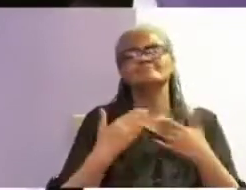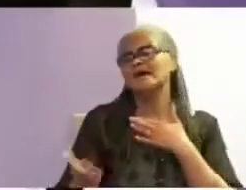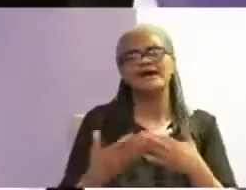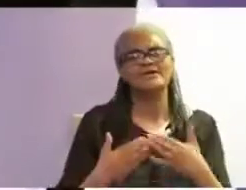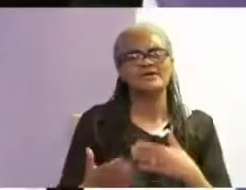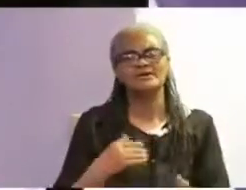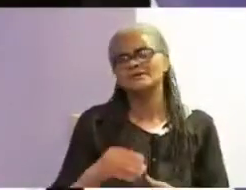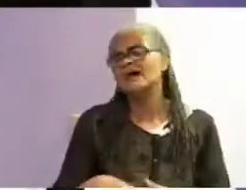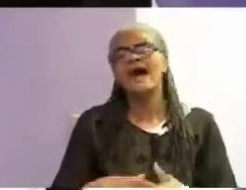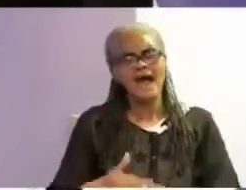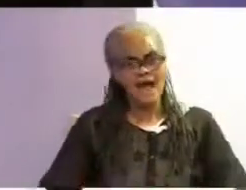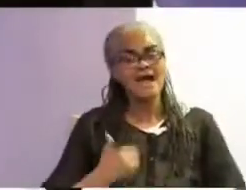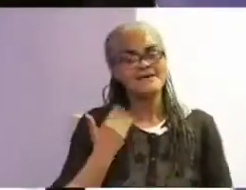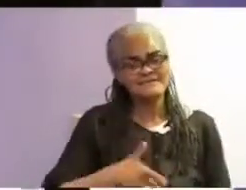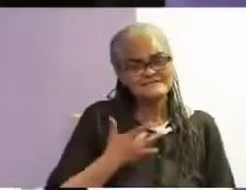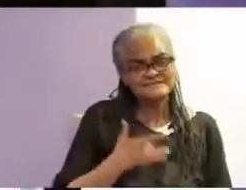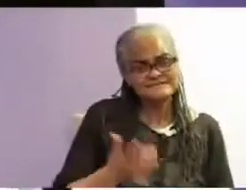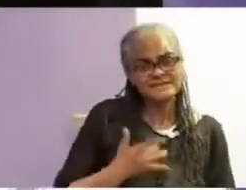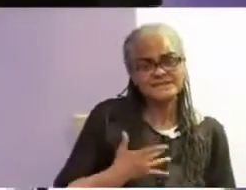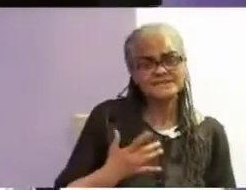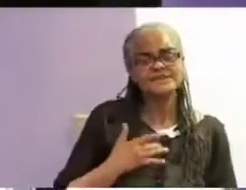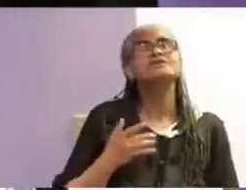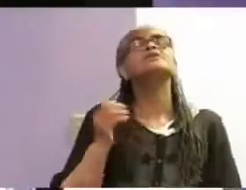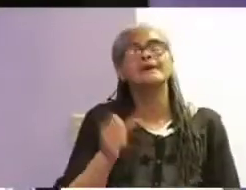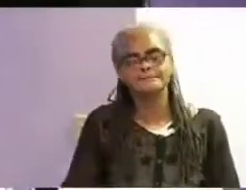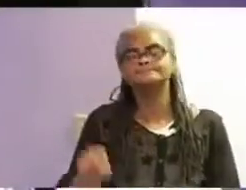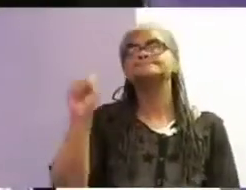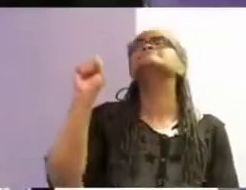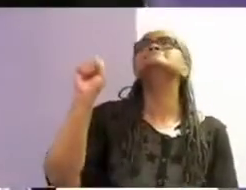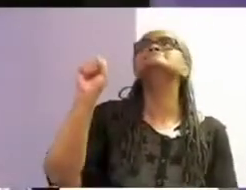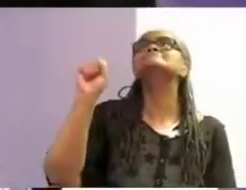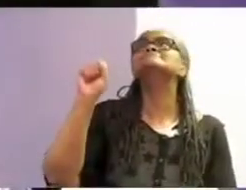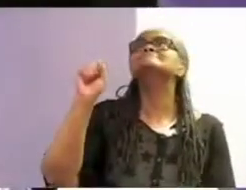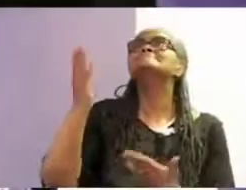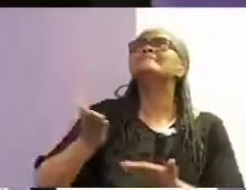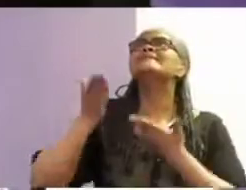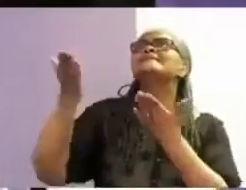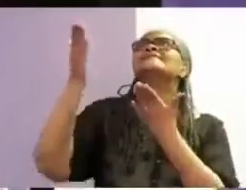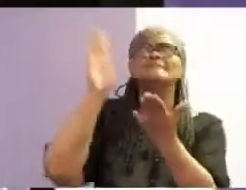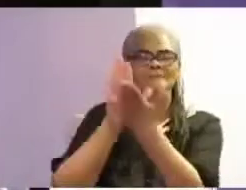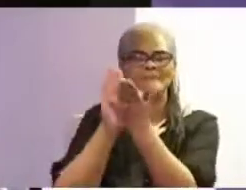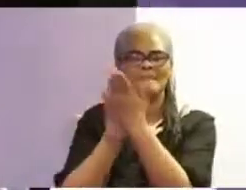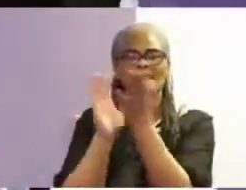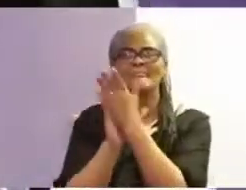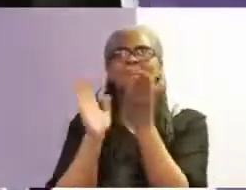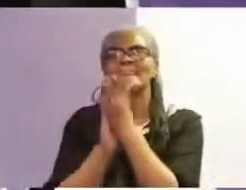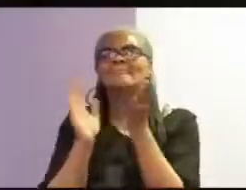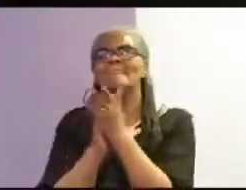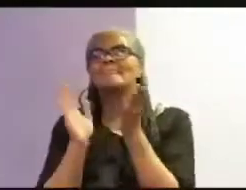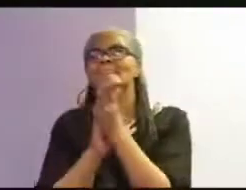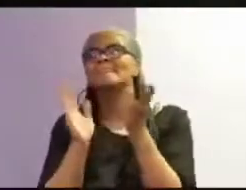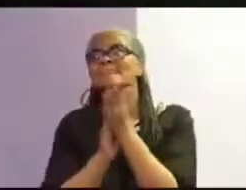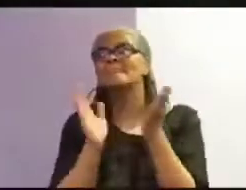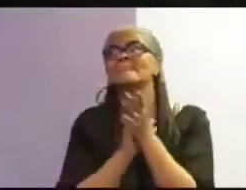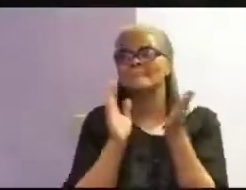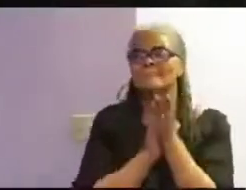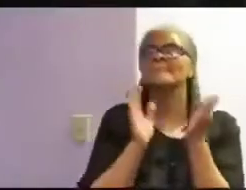your hand, throw your head back, give God's name a praise out your belly because